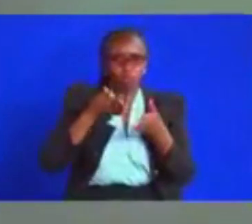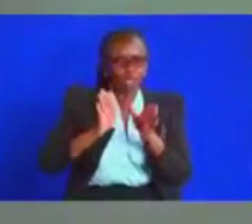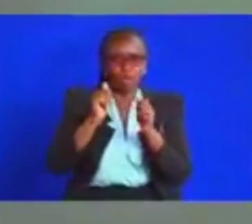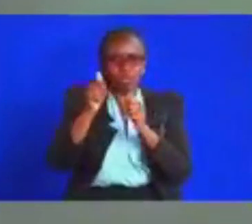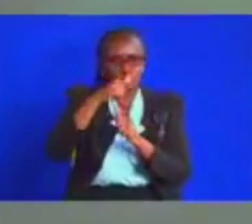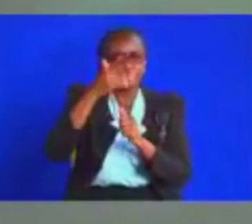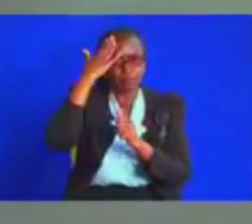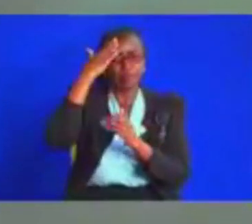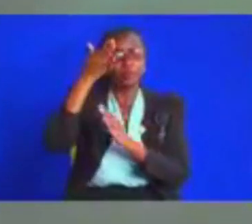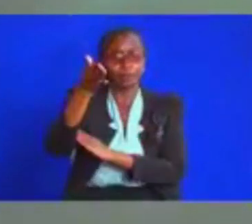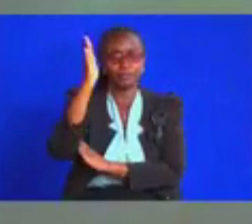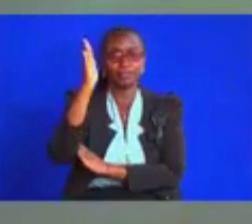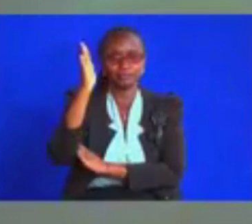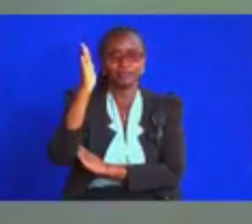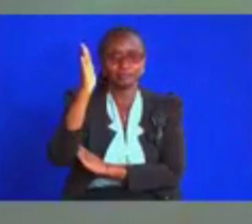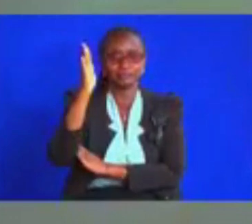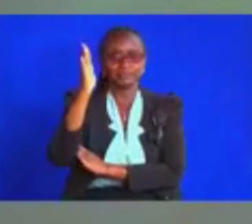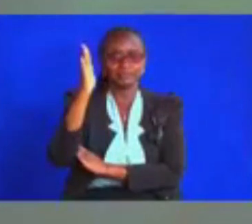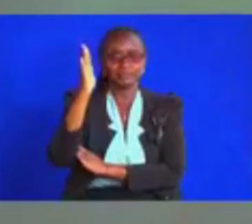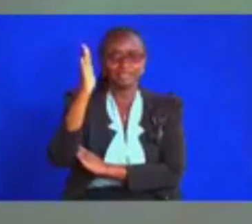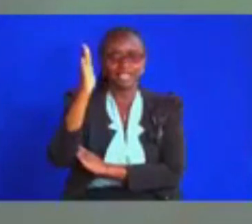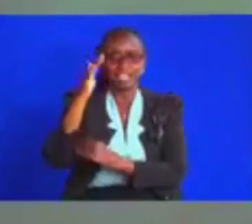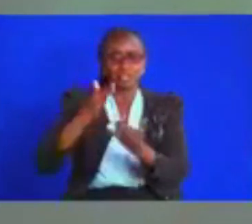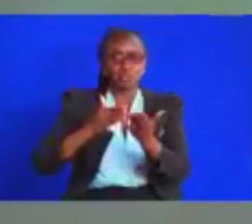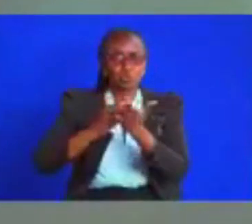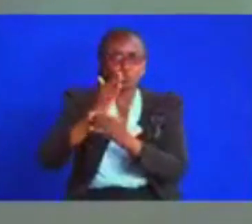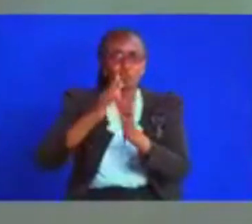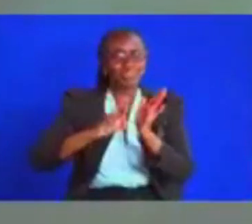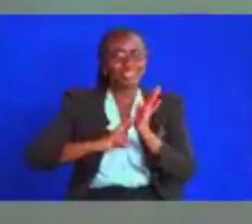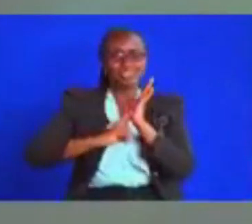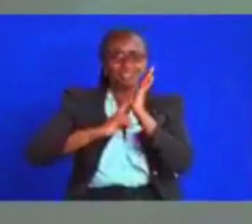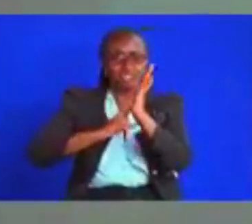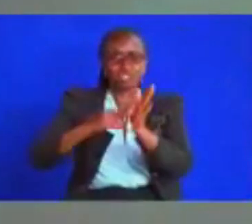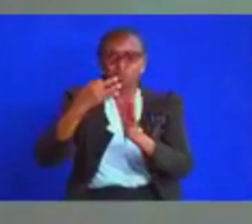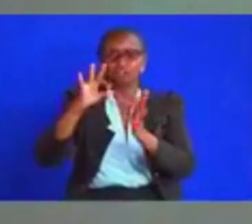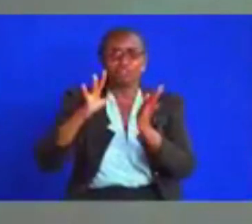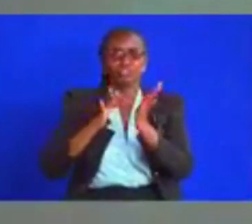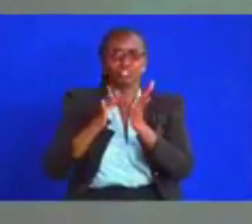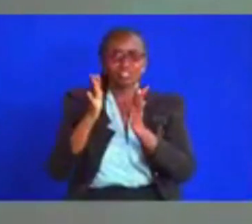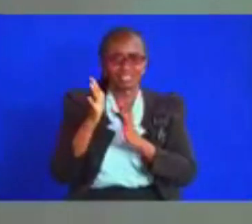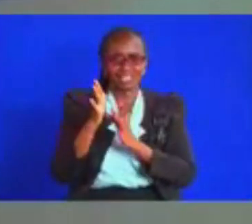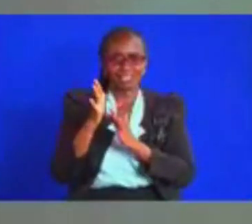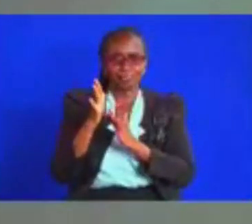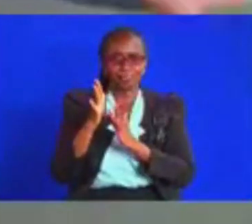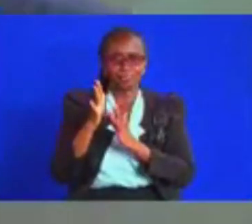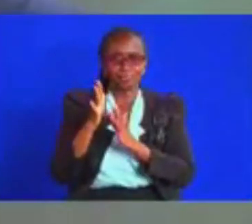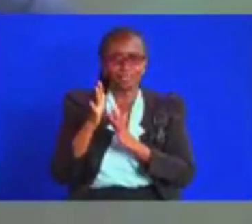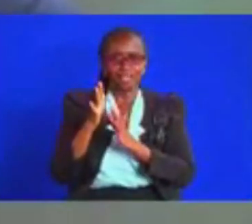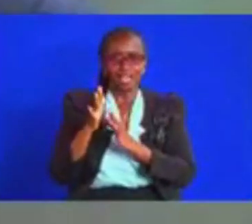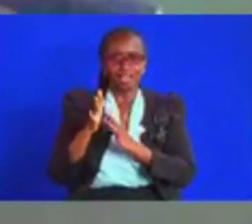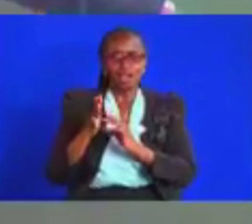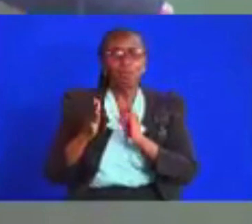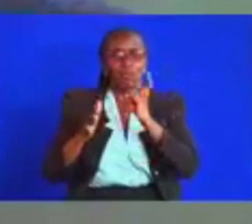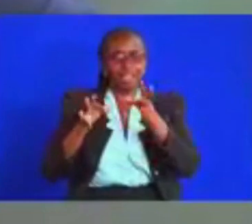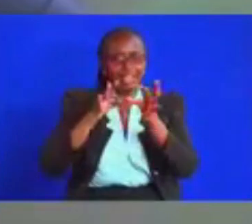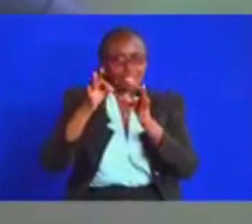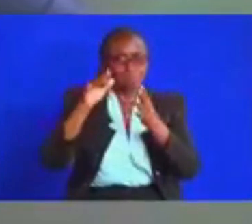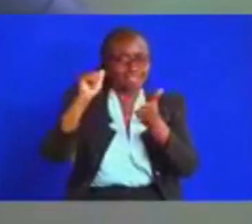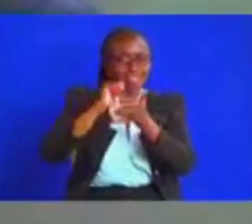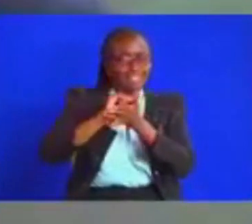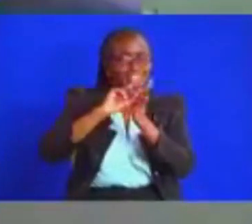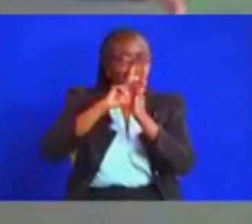God is by the revelation of Jesus. I'll get to that shortly, but let me just